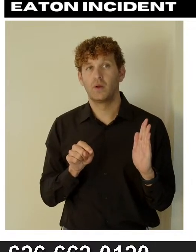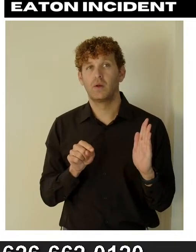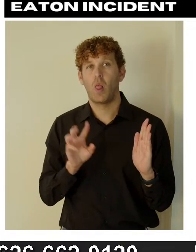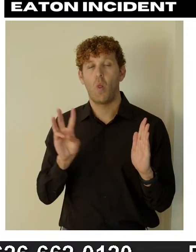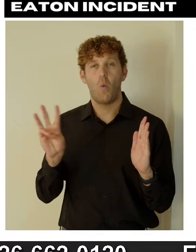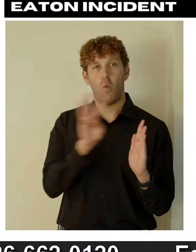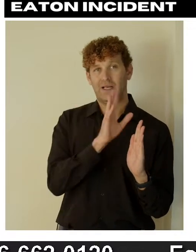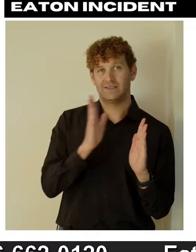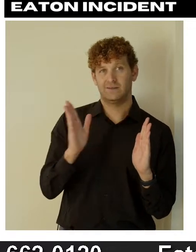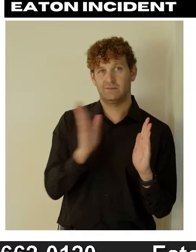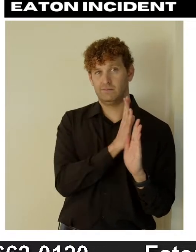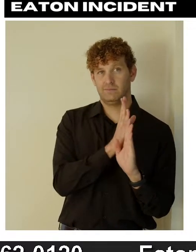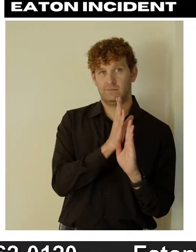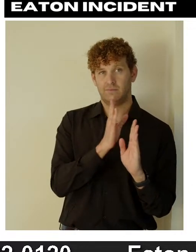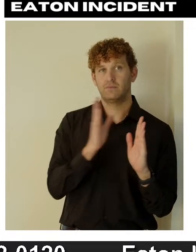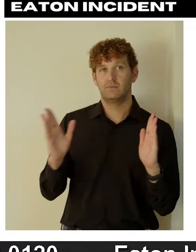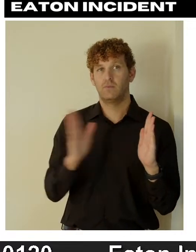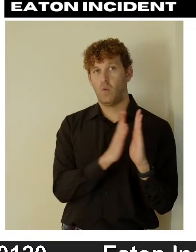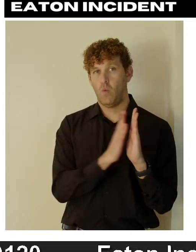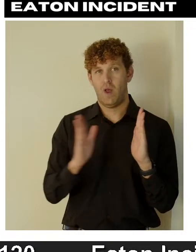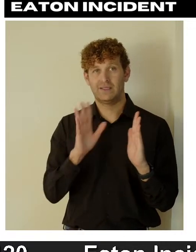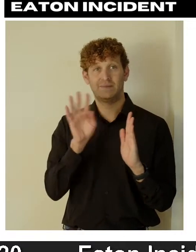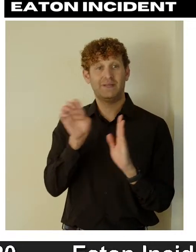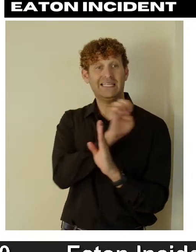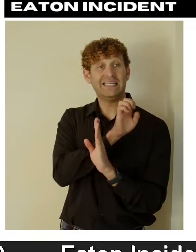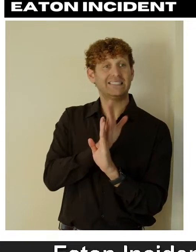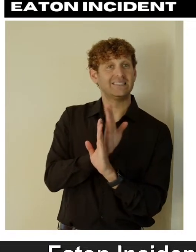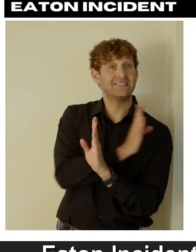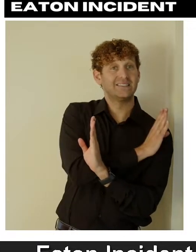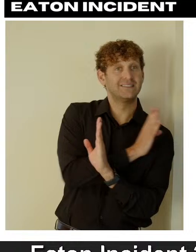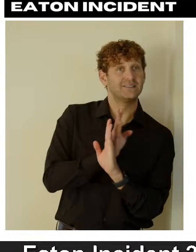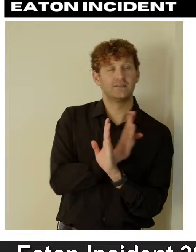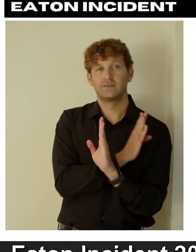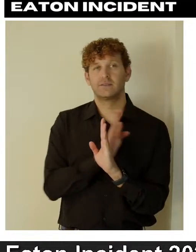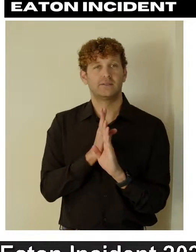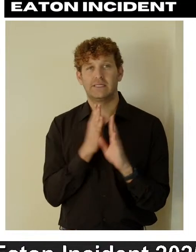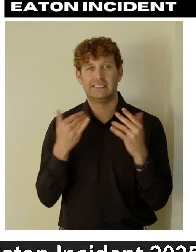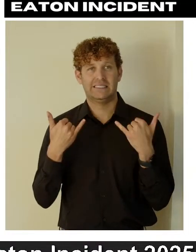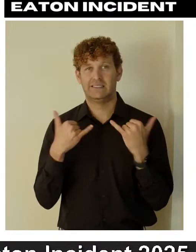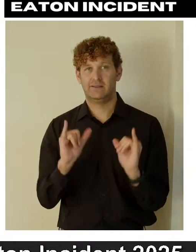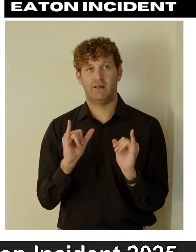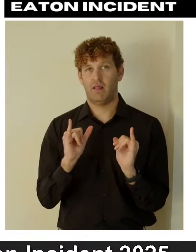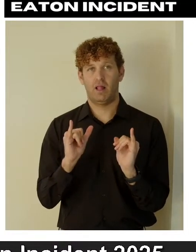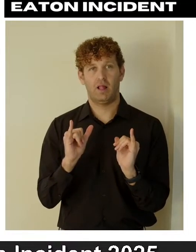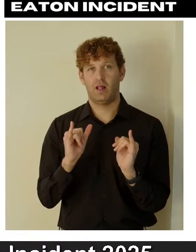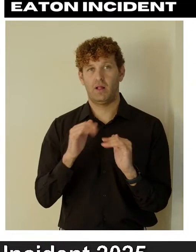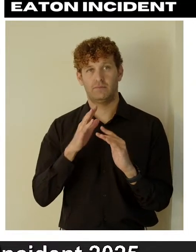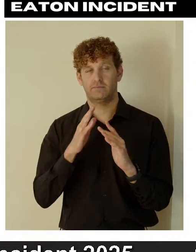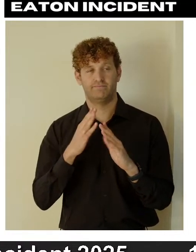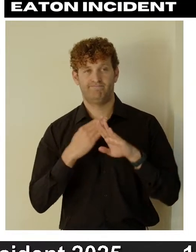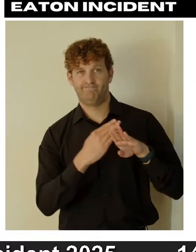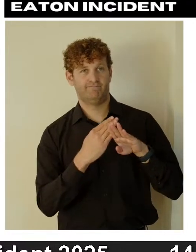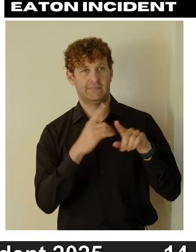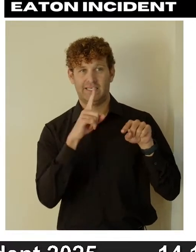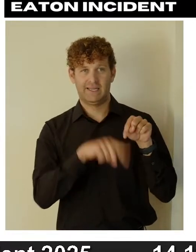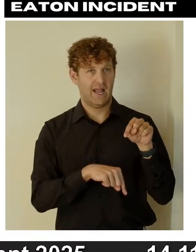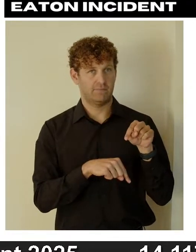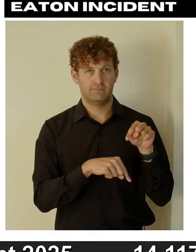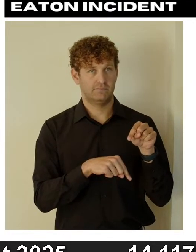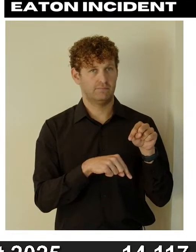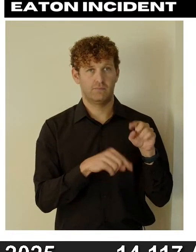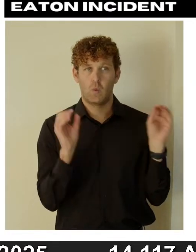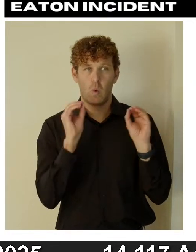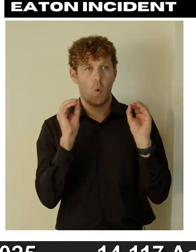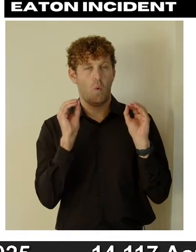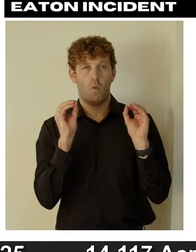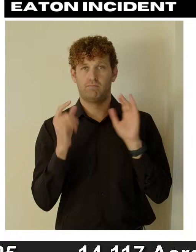warning. The east side is still considered evacuation ordered, and no one is allowed in that area. We